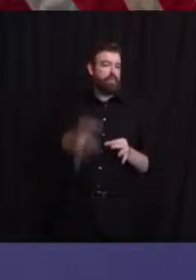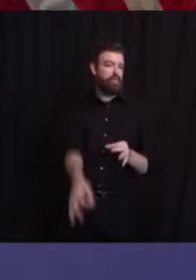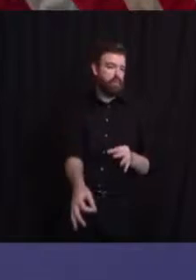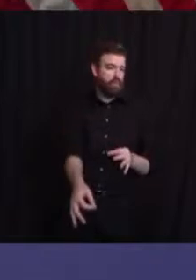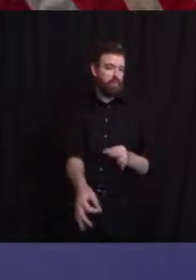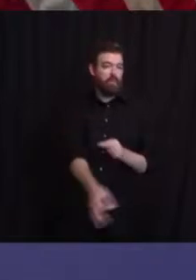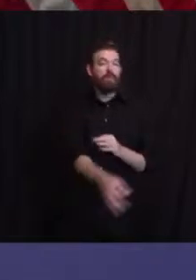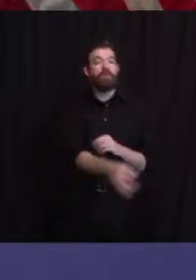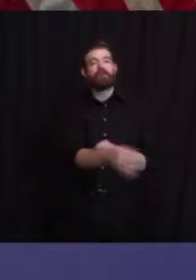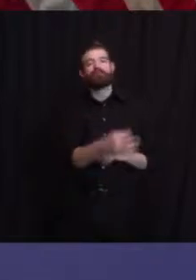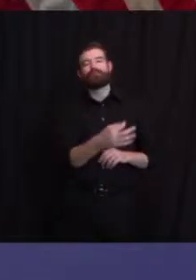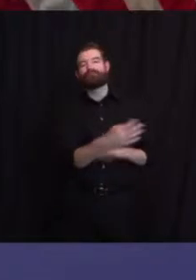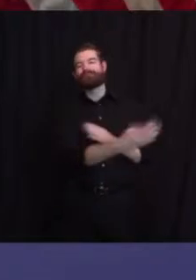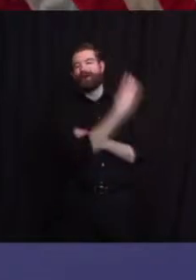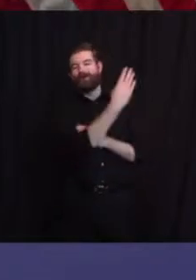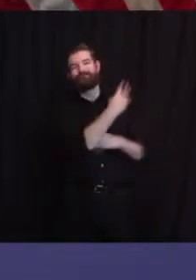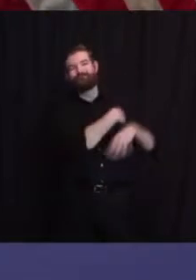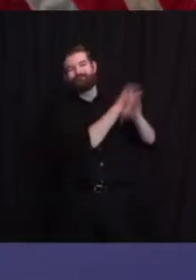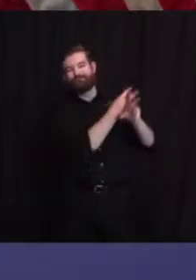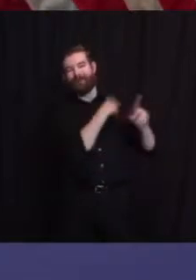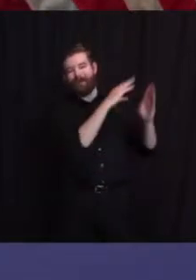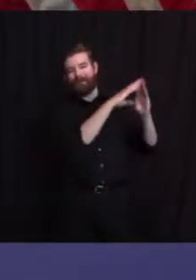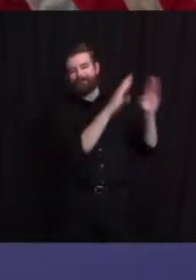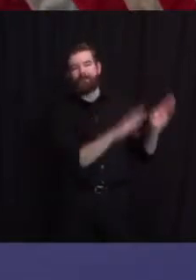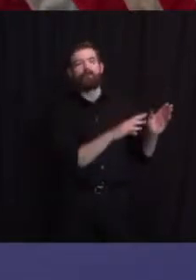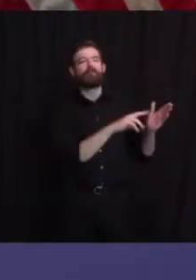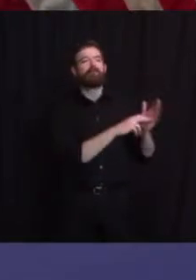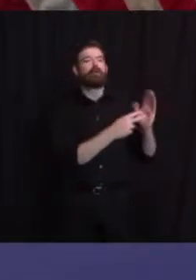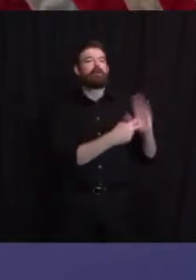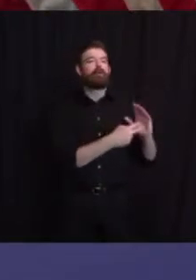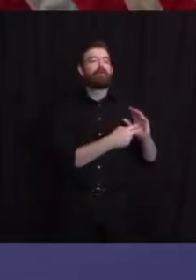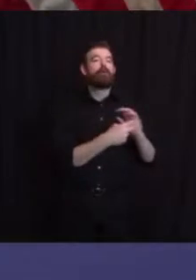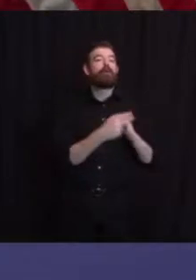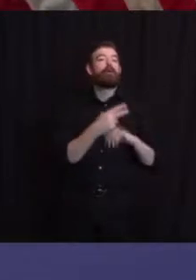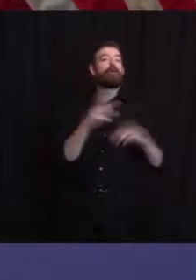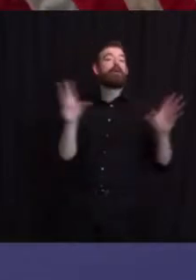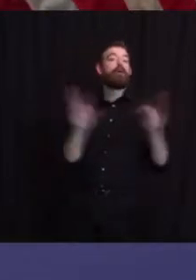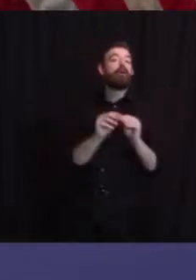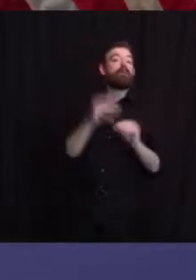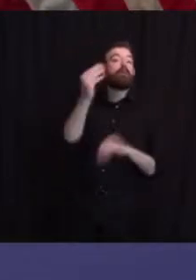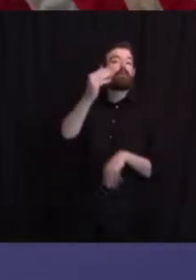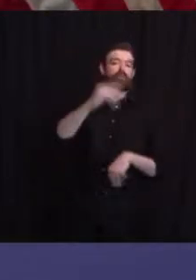Monday is going to be in the 2:30 range. Is that correct? 2:30 on Monday.